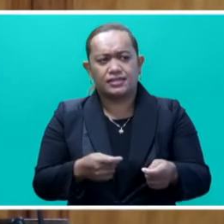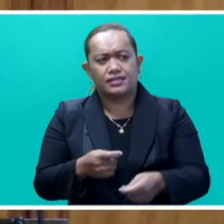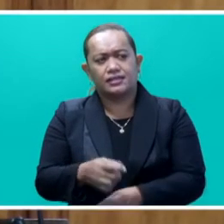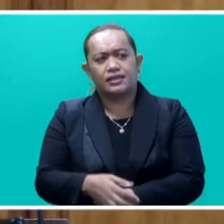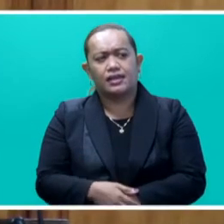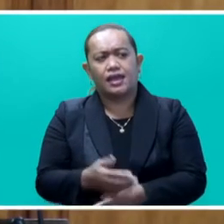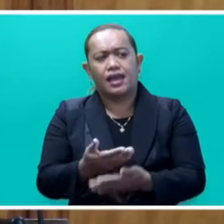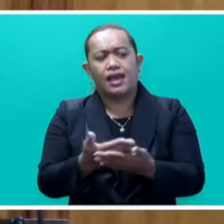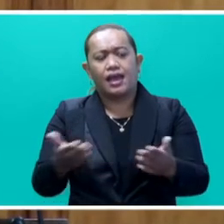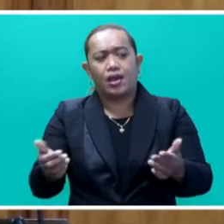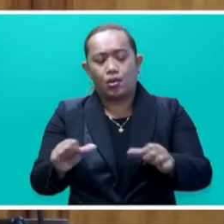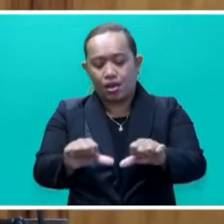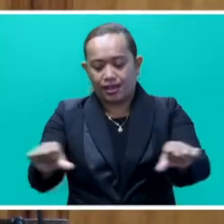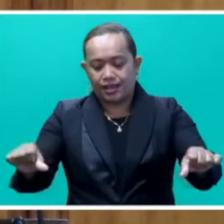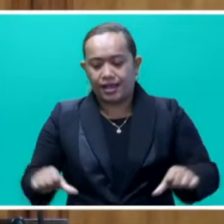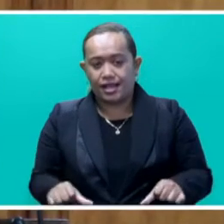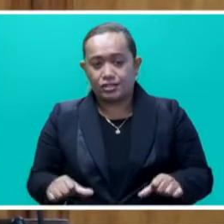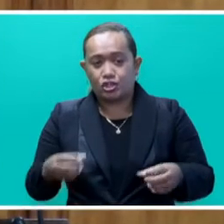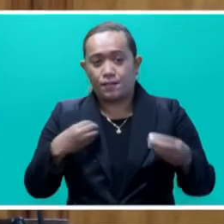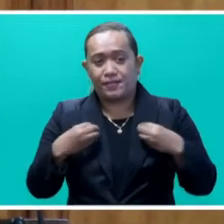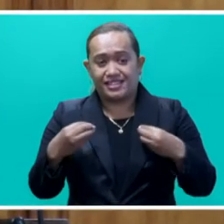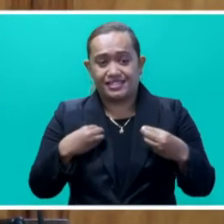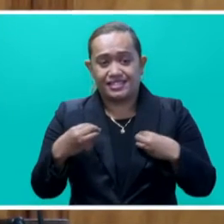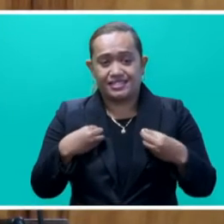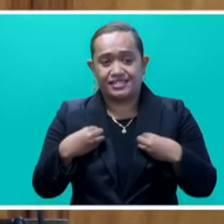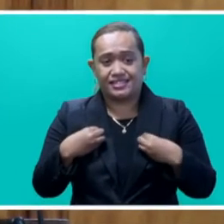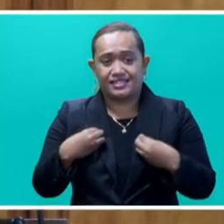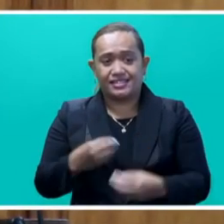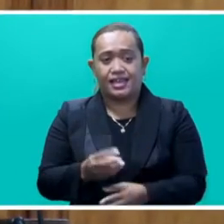an agricultural business enabling environment.